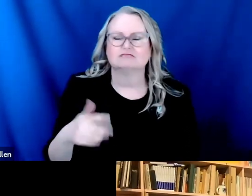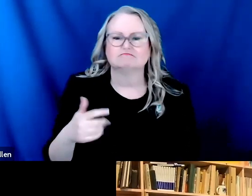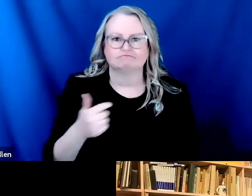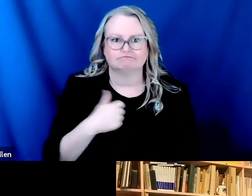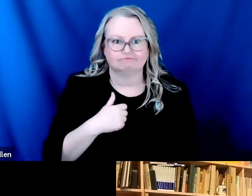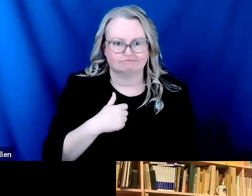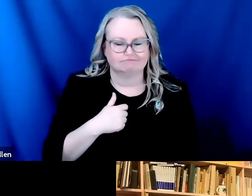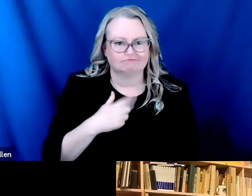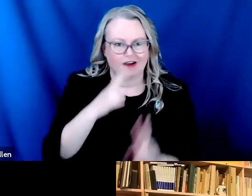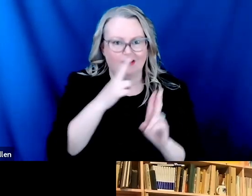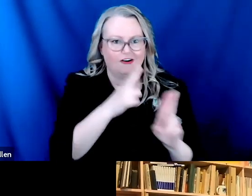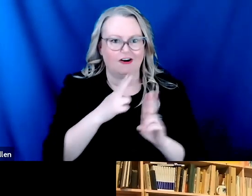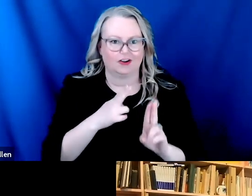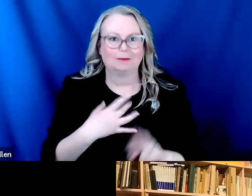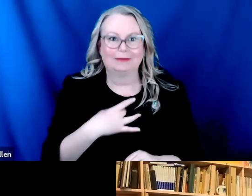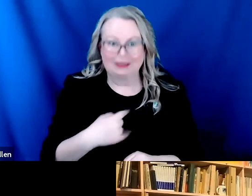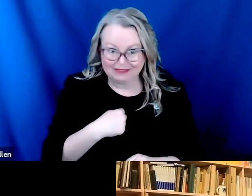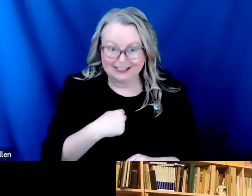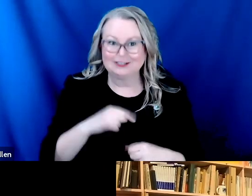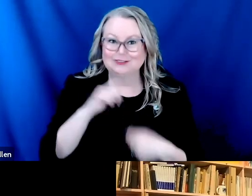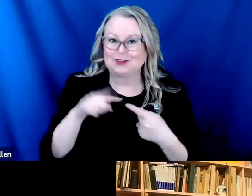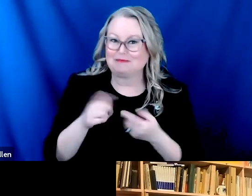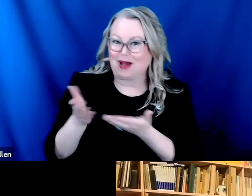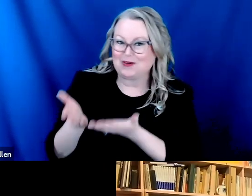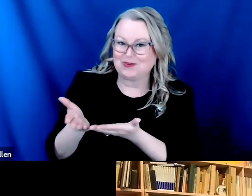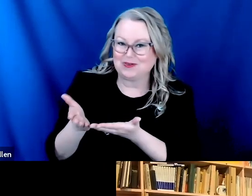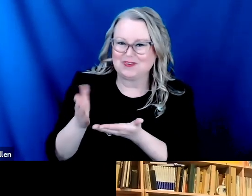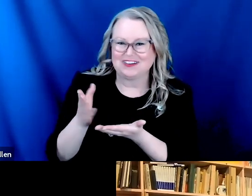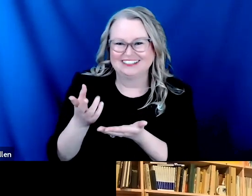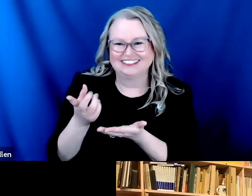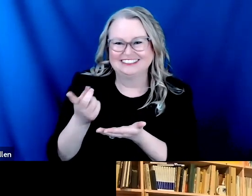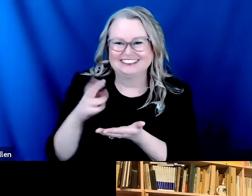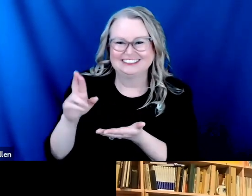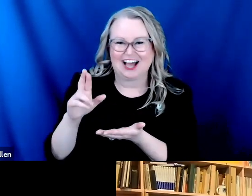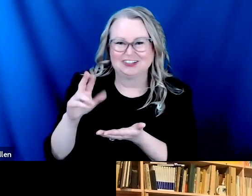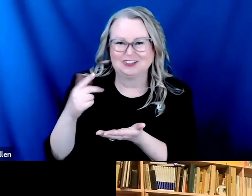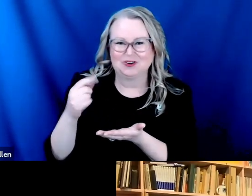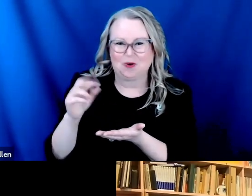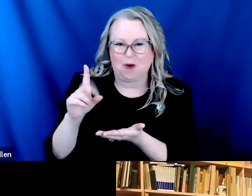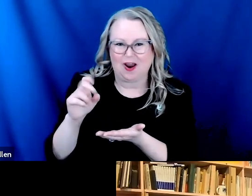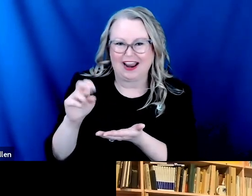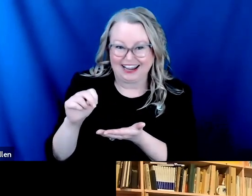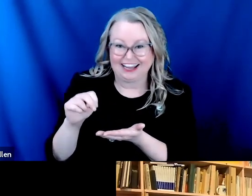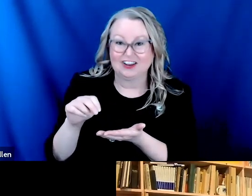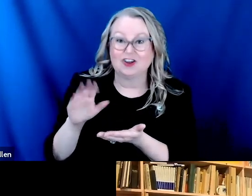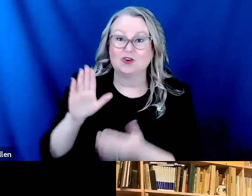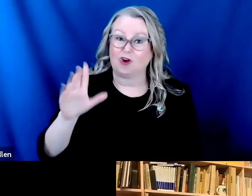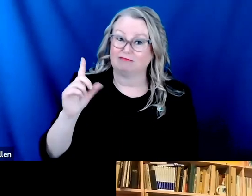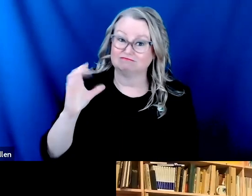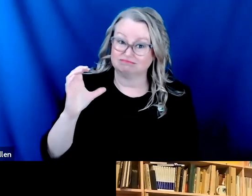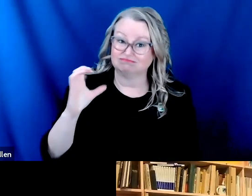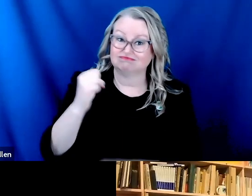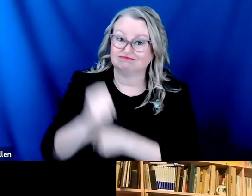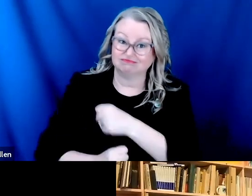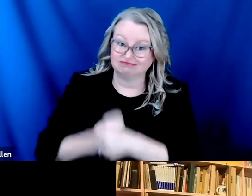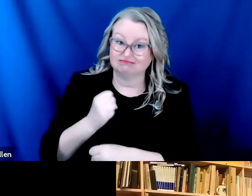few words about you and about the significance of your accomplishments in your centennial year, as